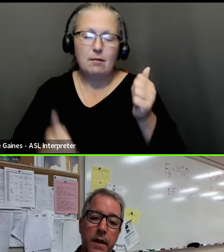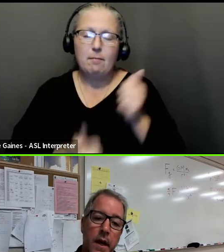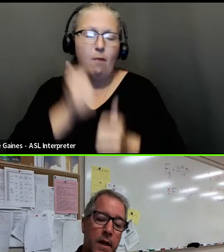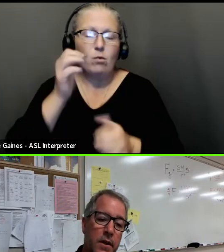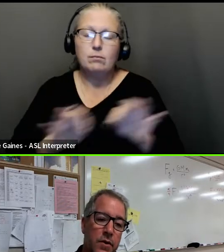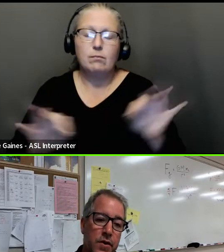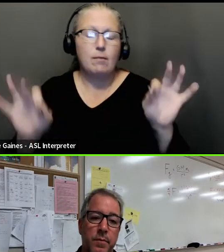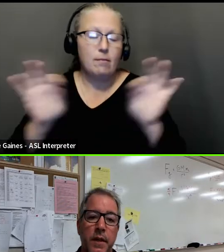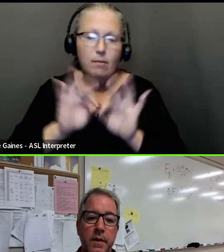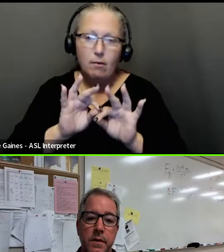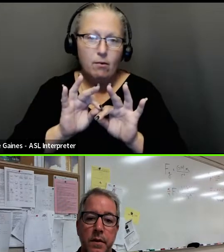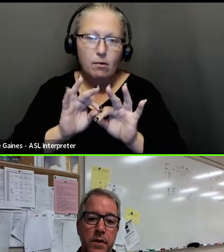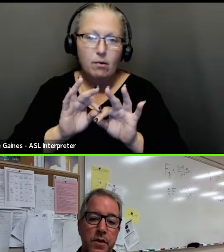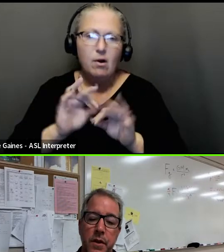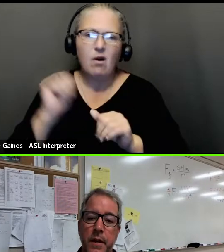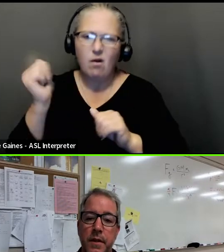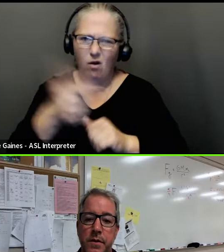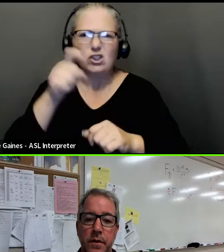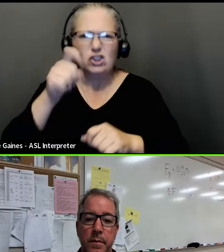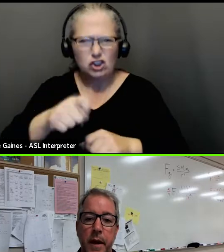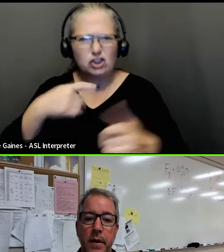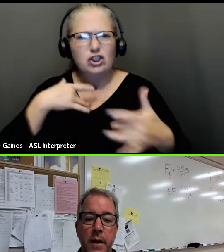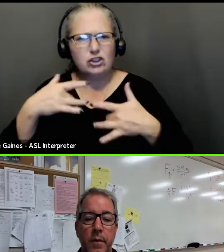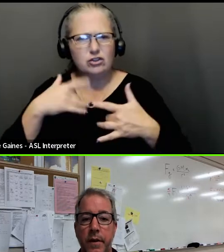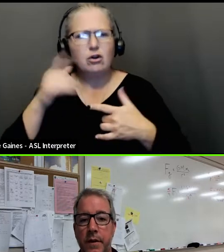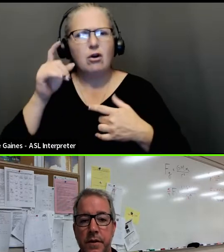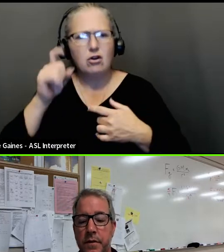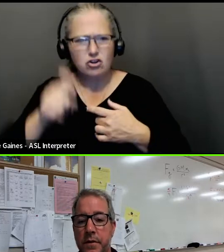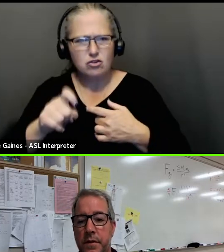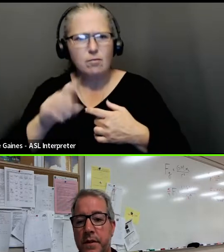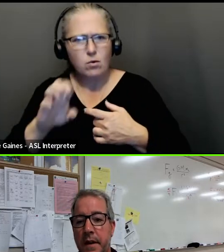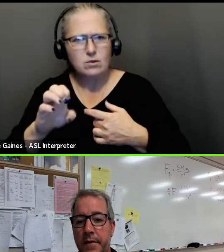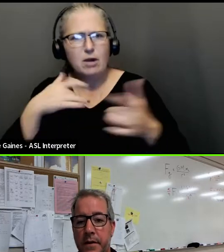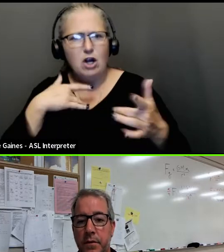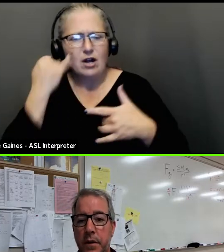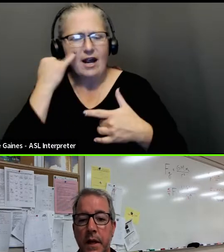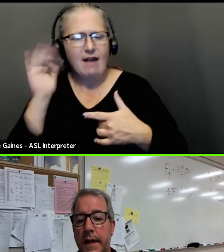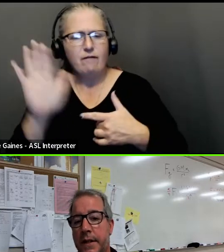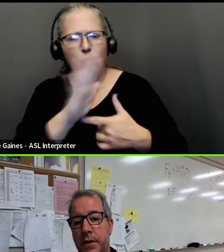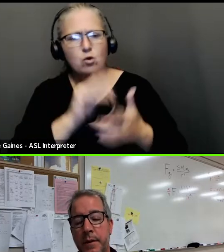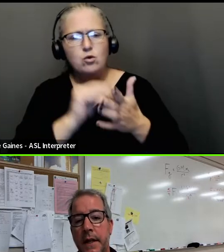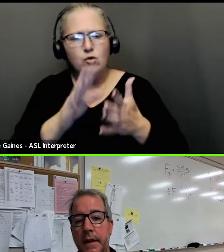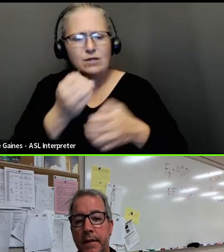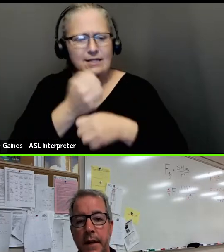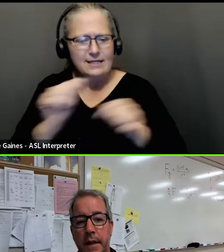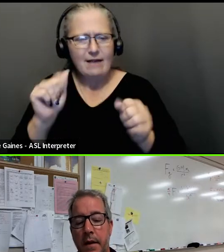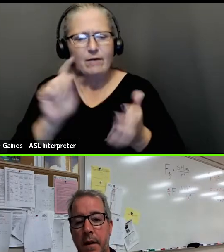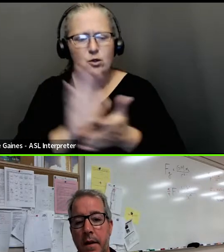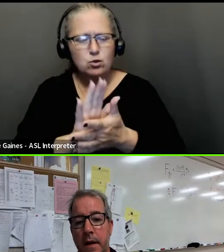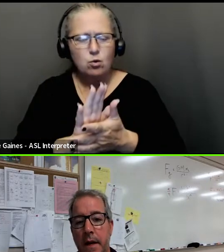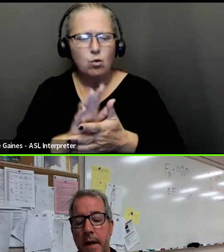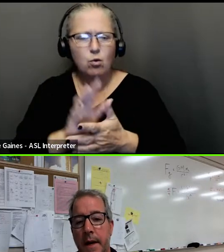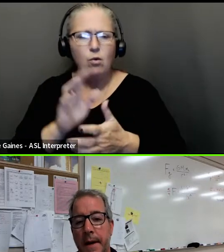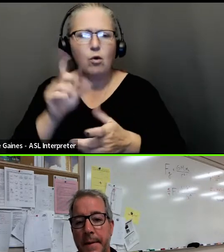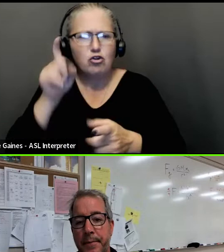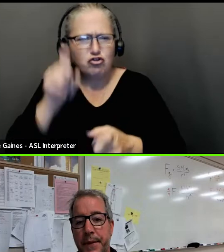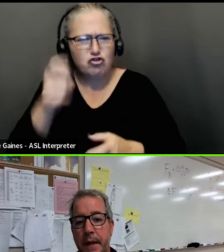importance, and you should be concerned. You should be concerned about whether your students are safe at school, and it should be a given that they